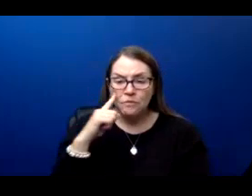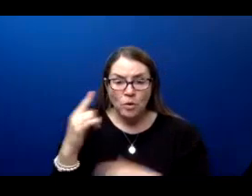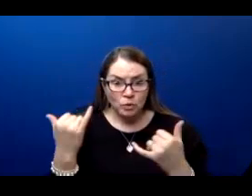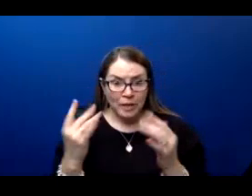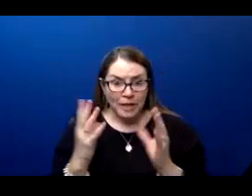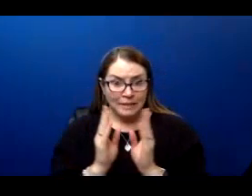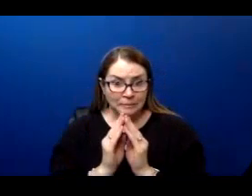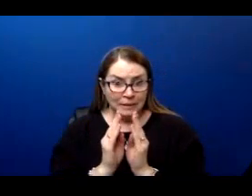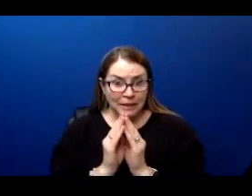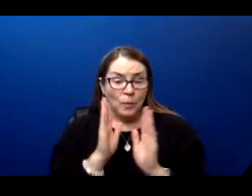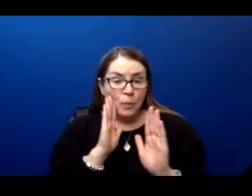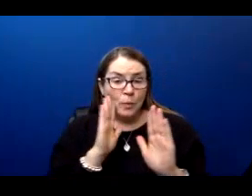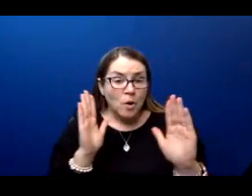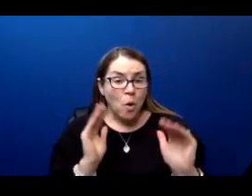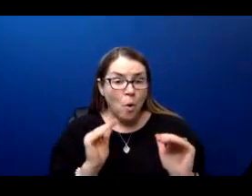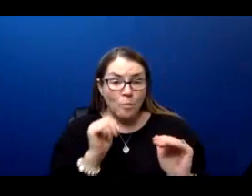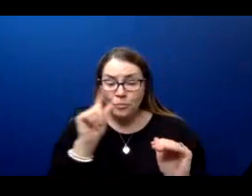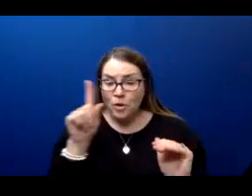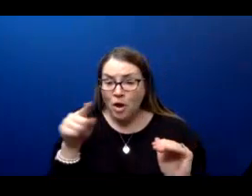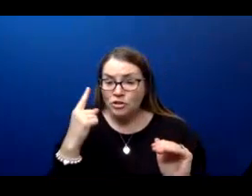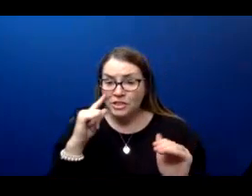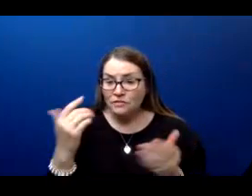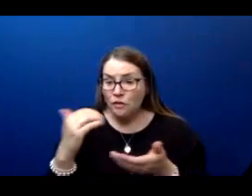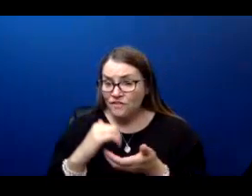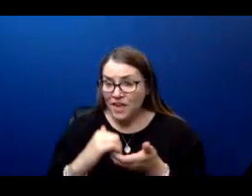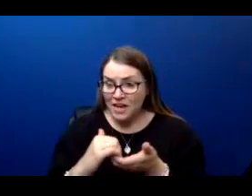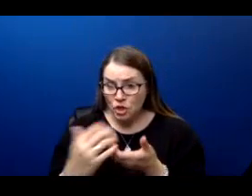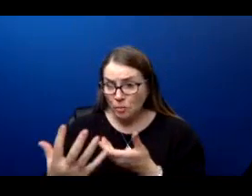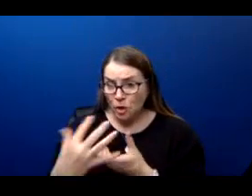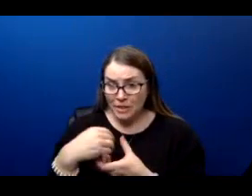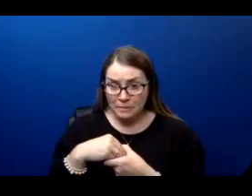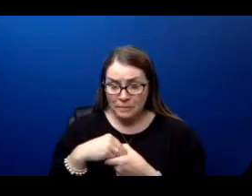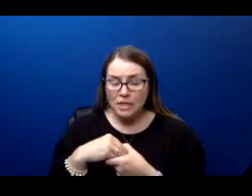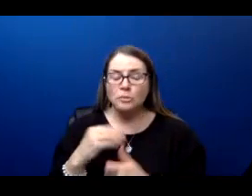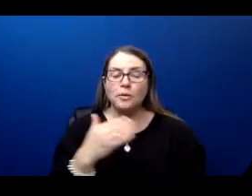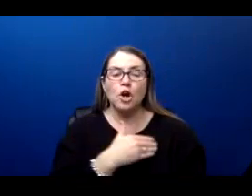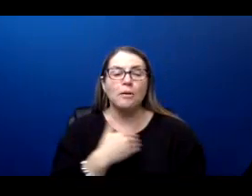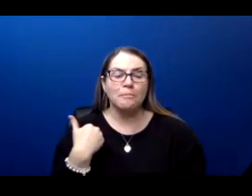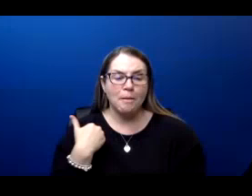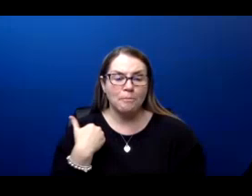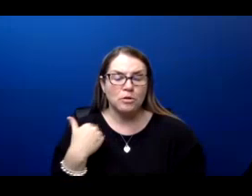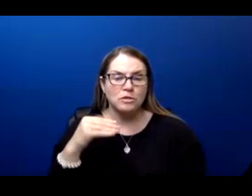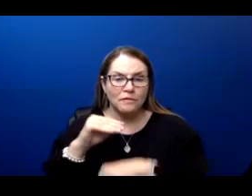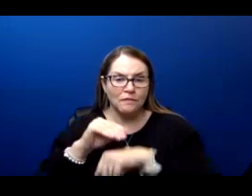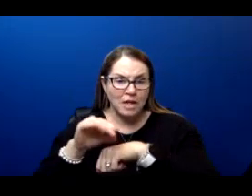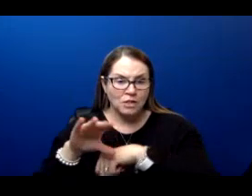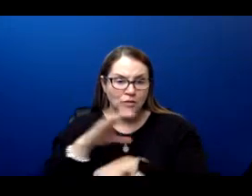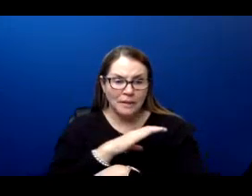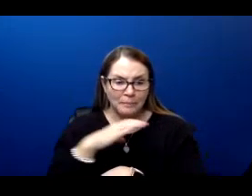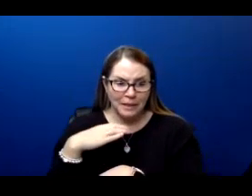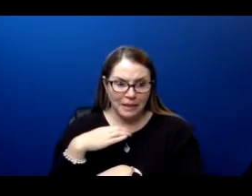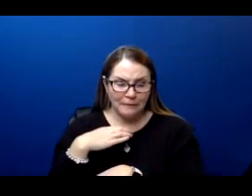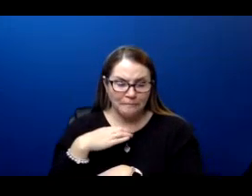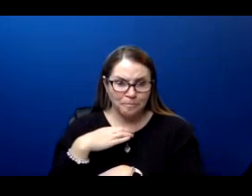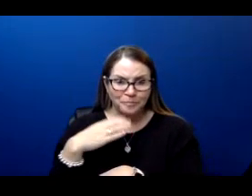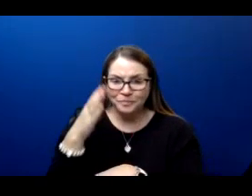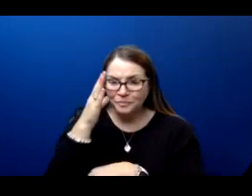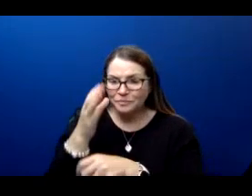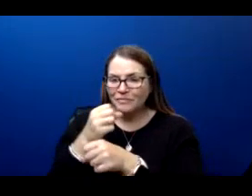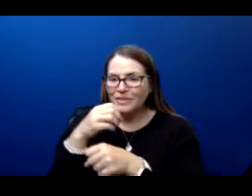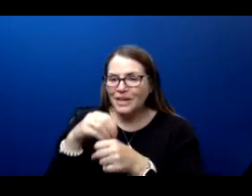that not just for vendor participation, but that our members, our advisory committee members, will get this in the hands of parents